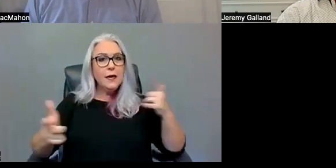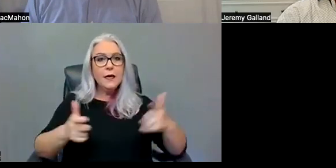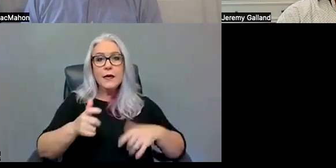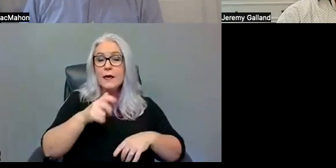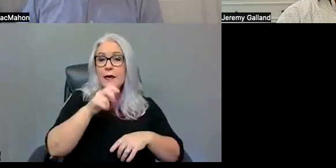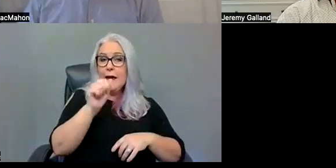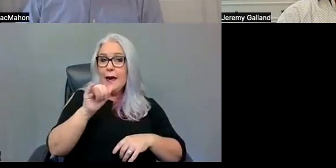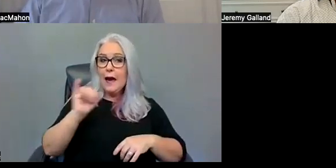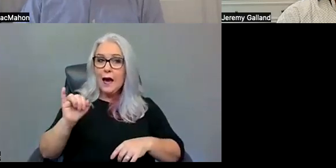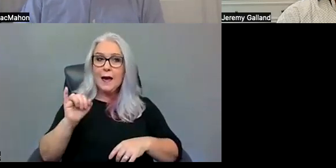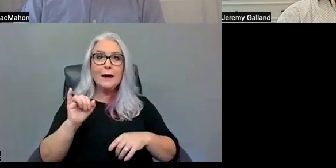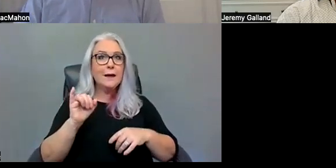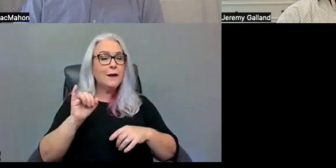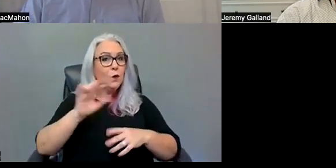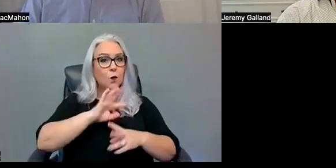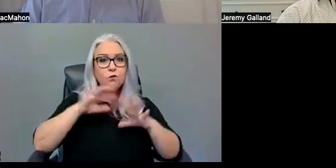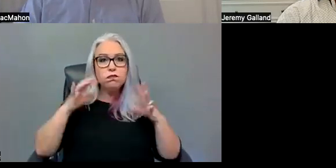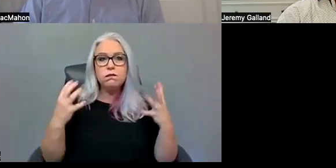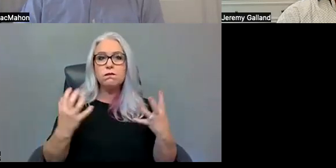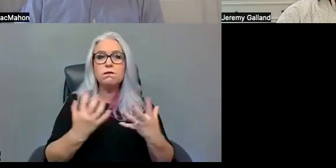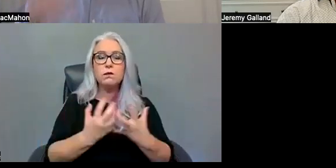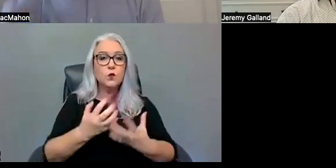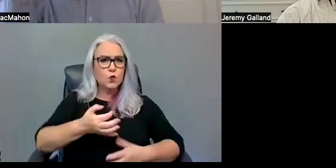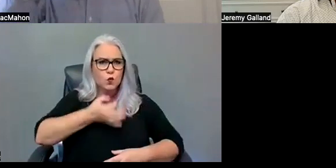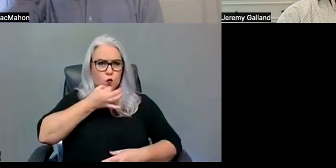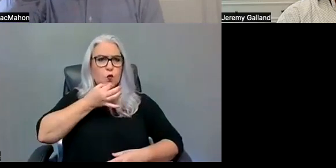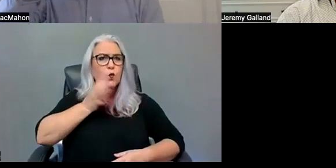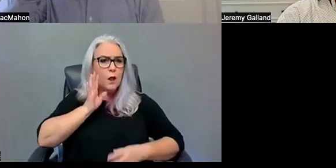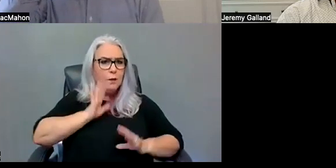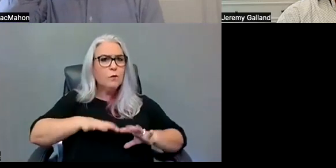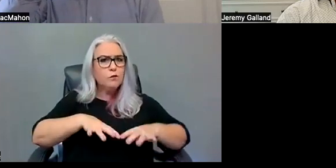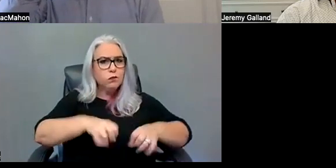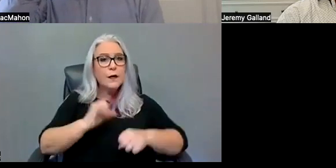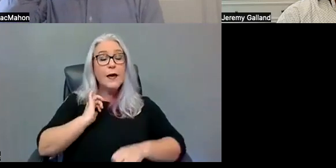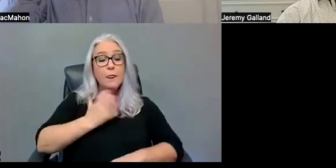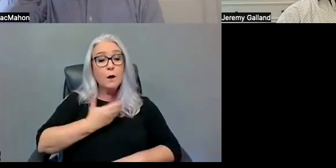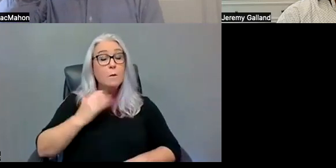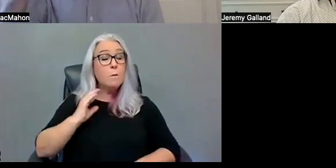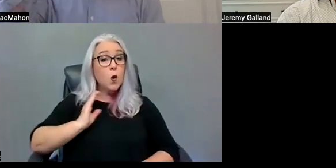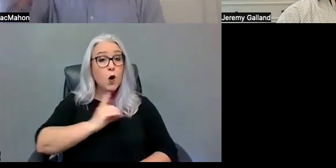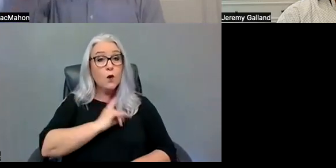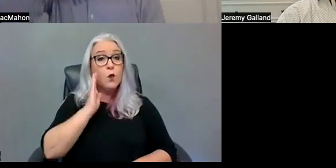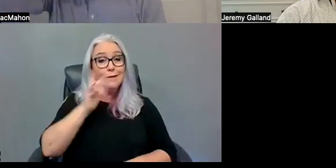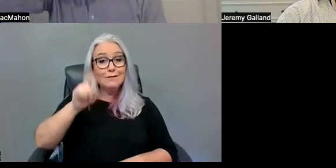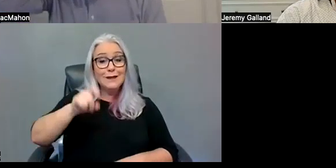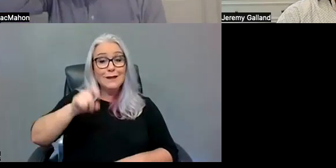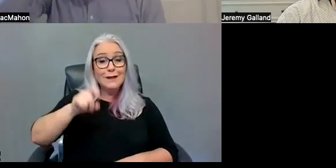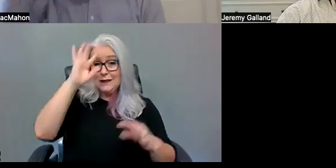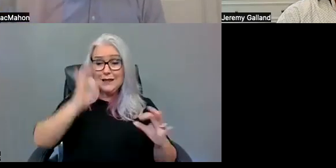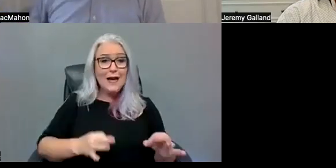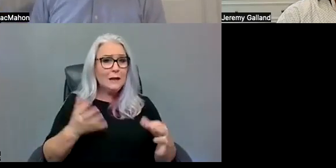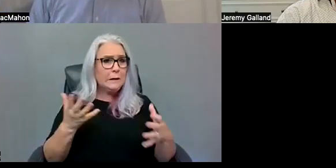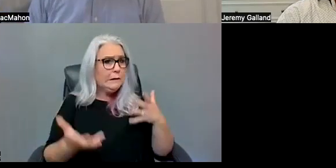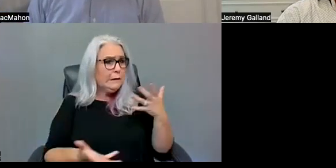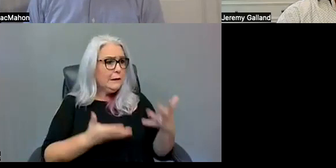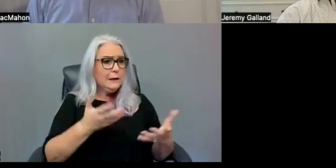us, and the board will have to decide where we stand in terms of moving forward with all